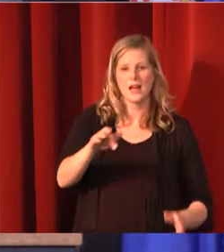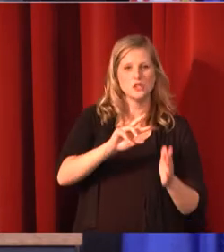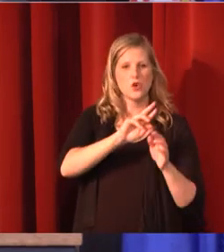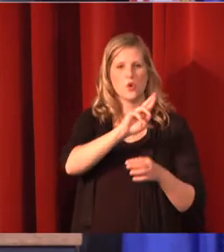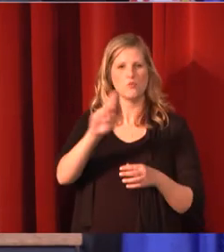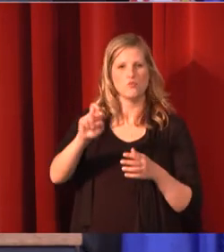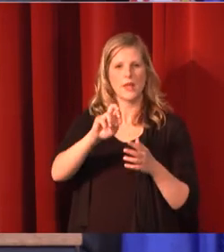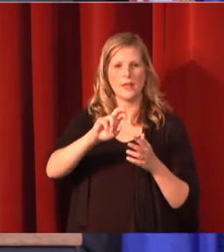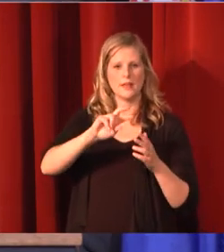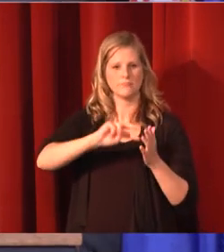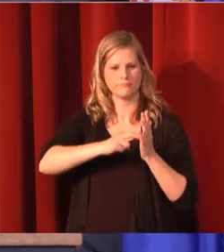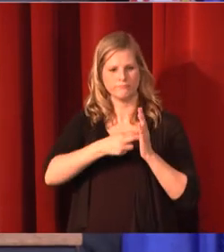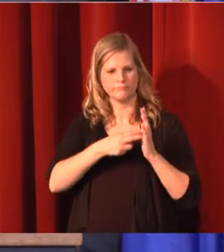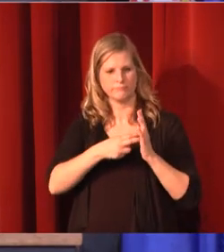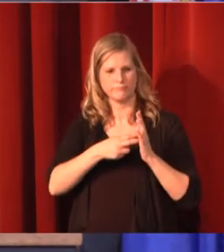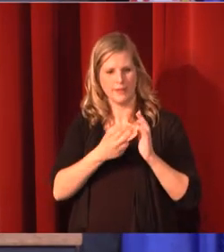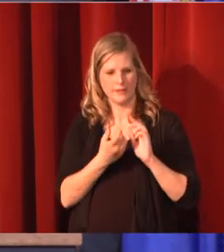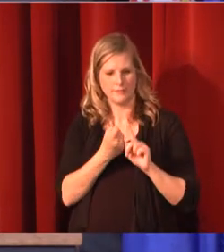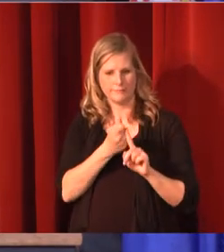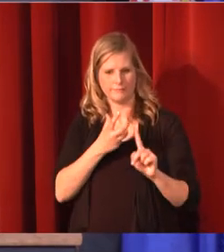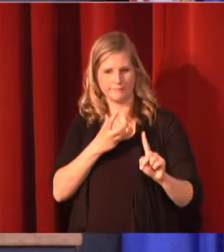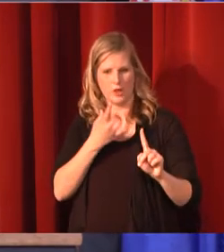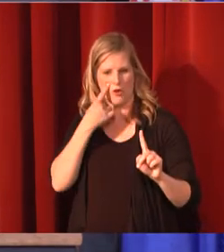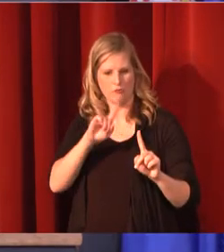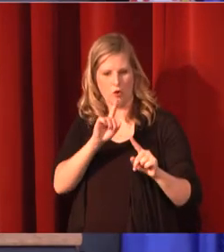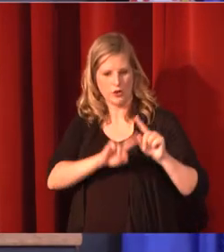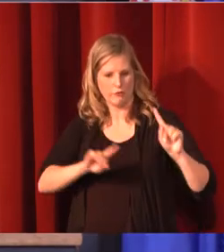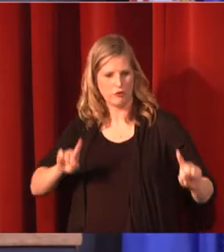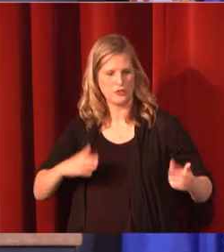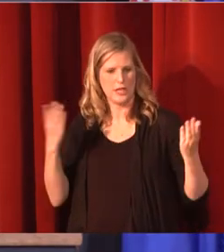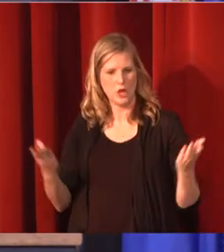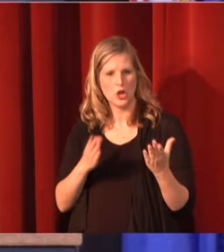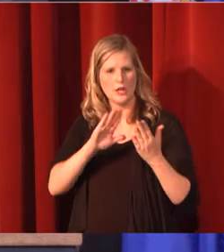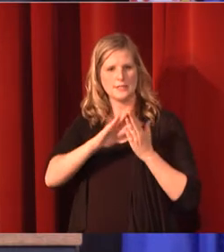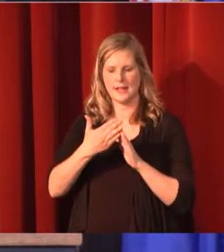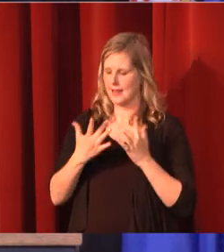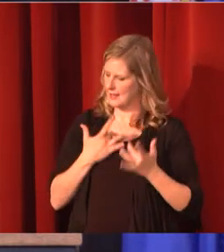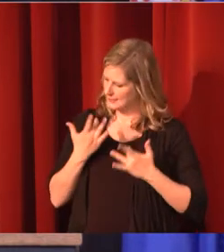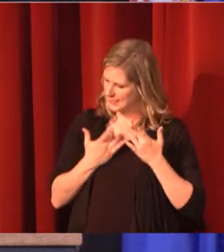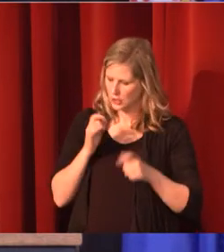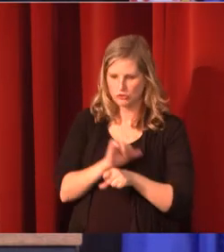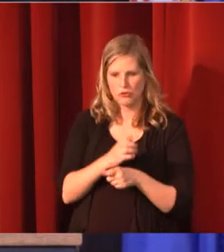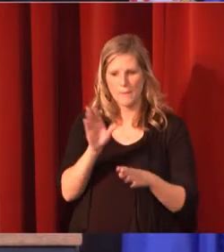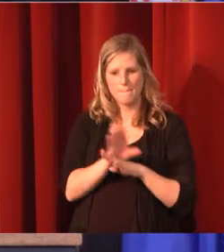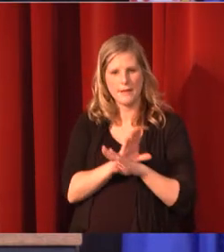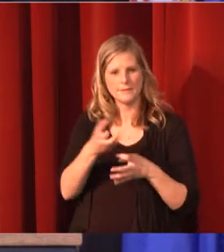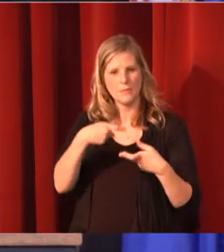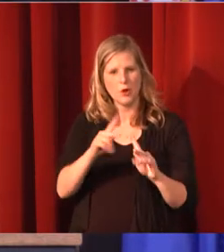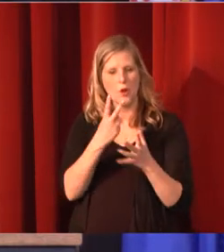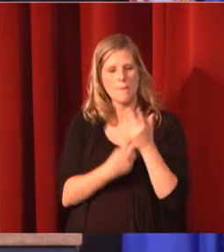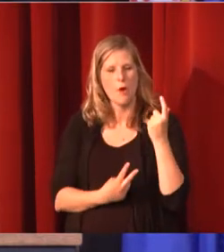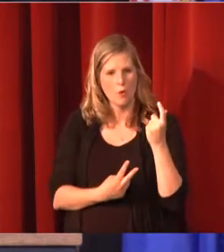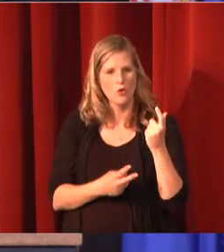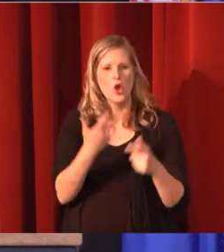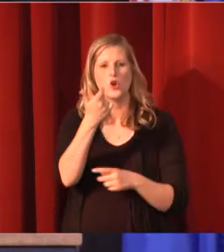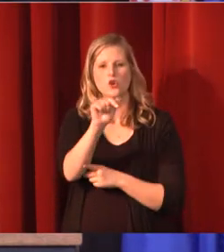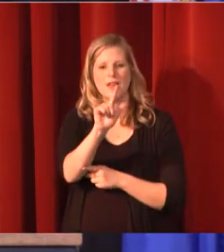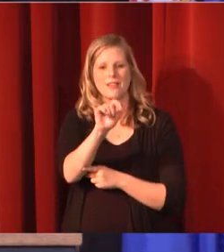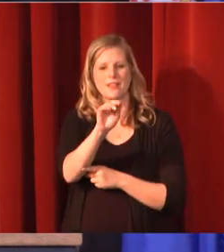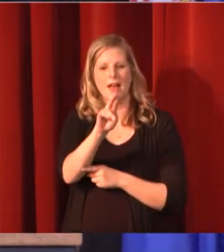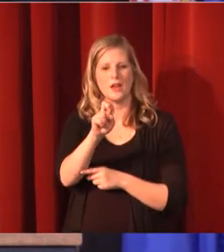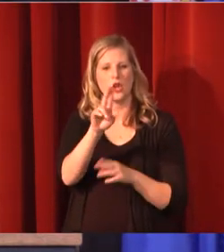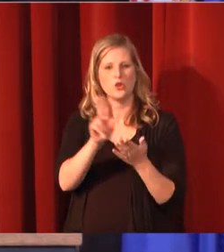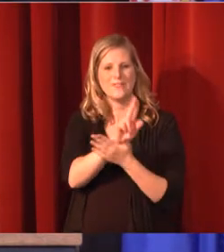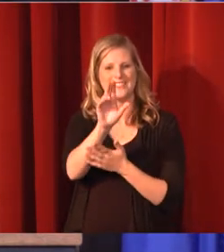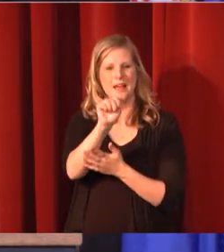our city and leveraging our cultural diversity to create exciting job and business opportunities the Green Line on University Avenue the